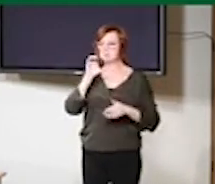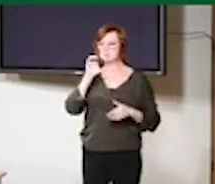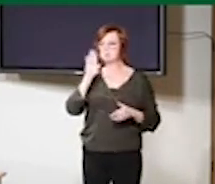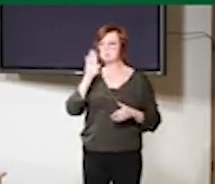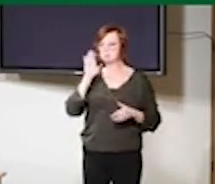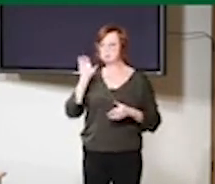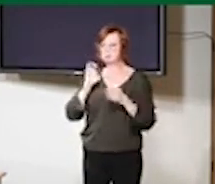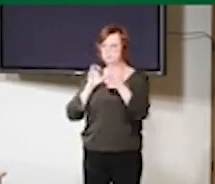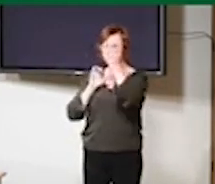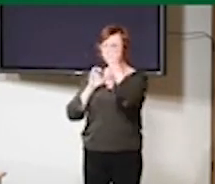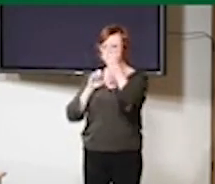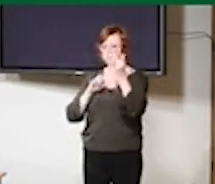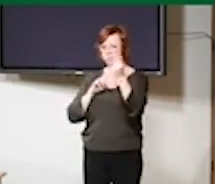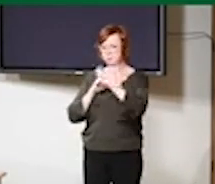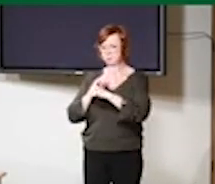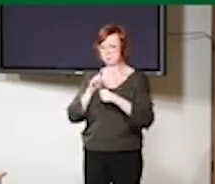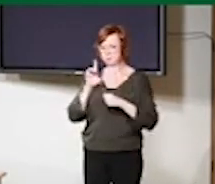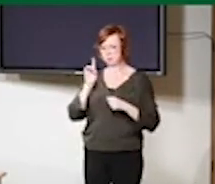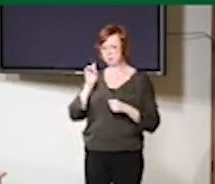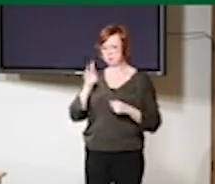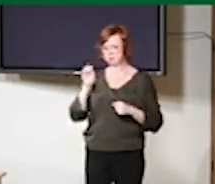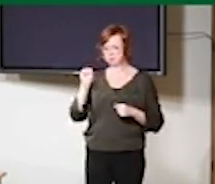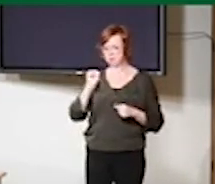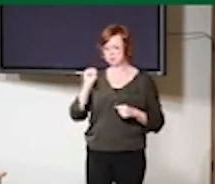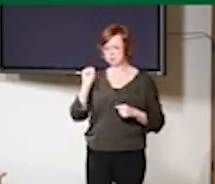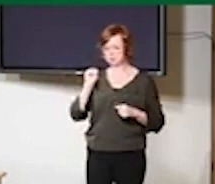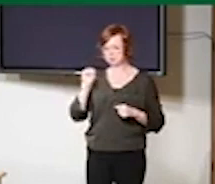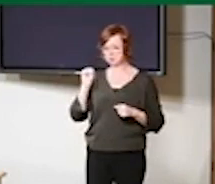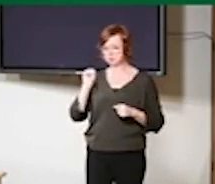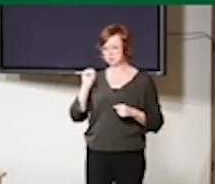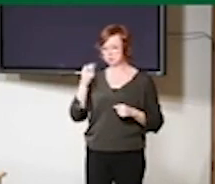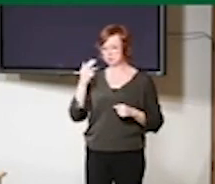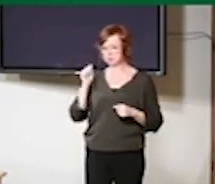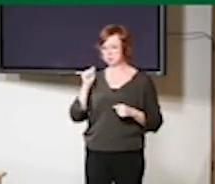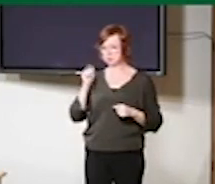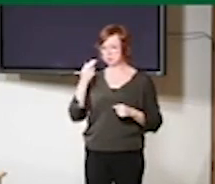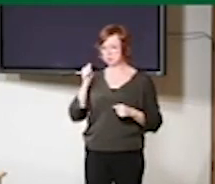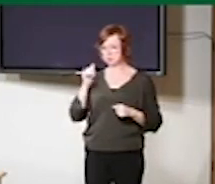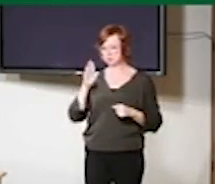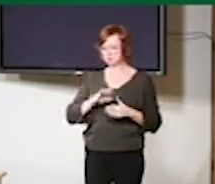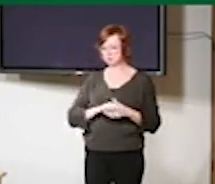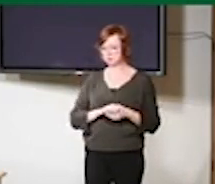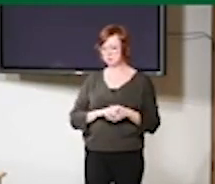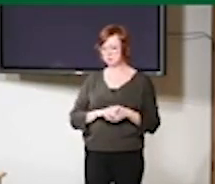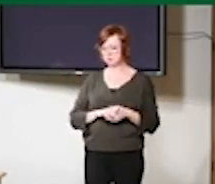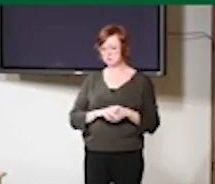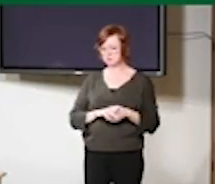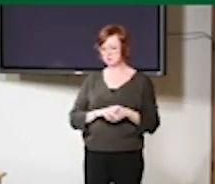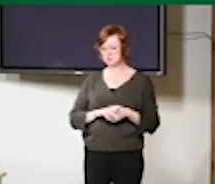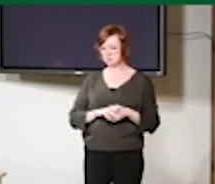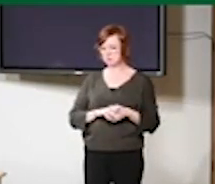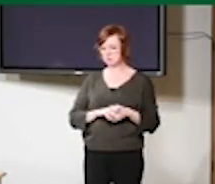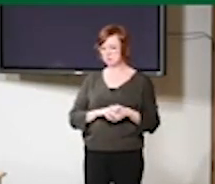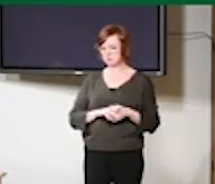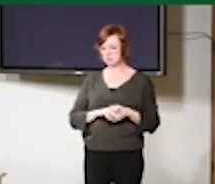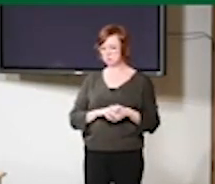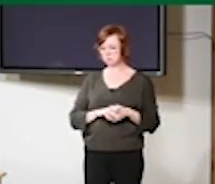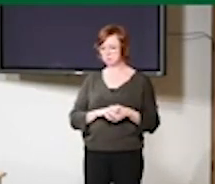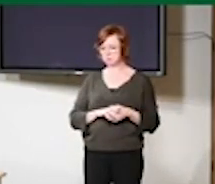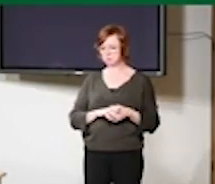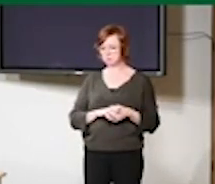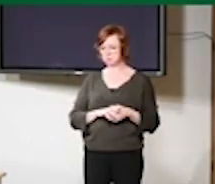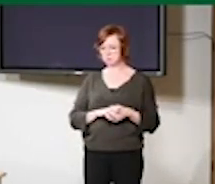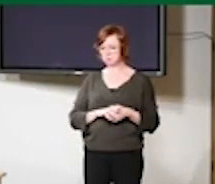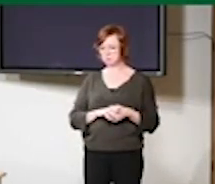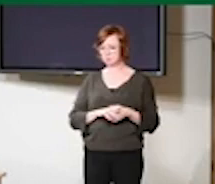Hi, I'm wondering for the Dr. Shahab, what's the reason for this disparity in a number of tests being done or